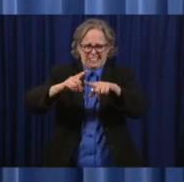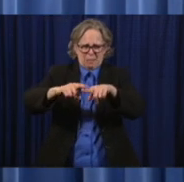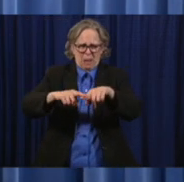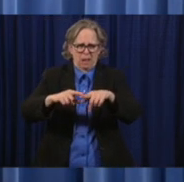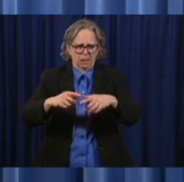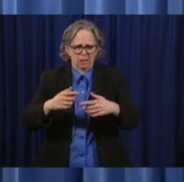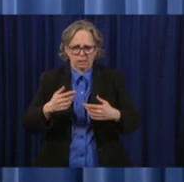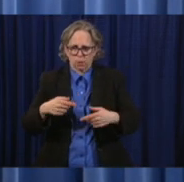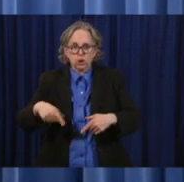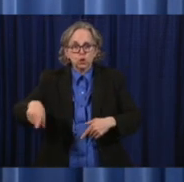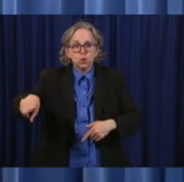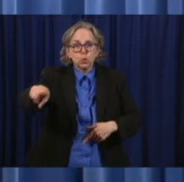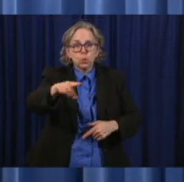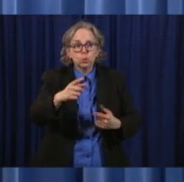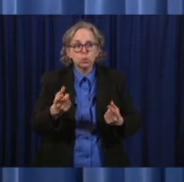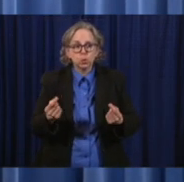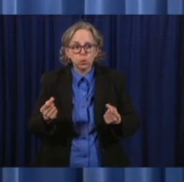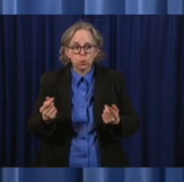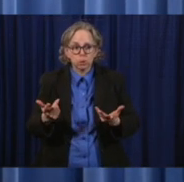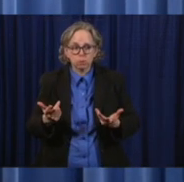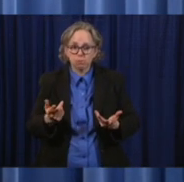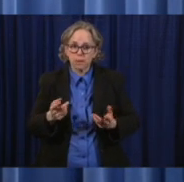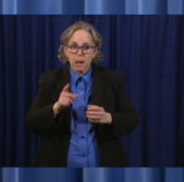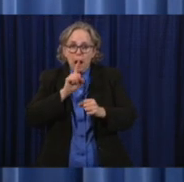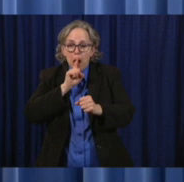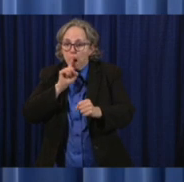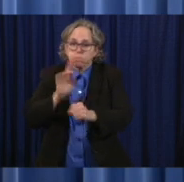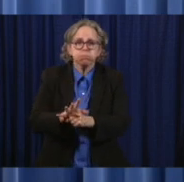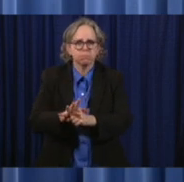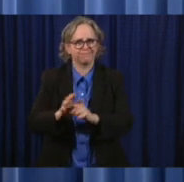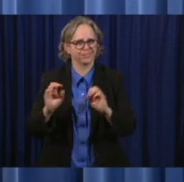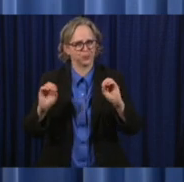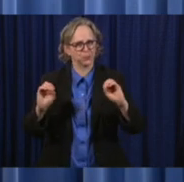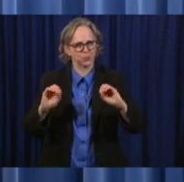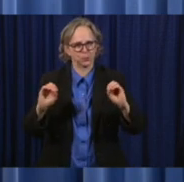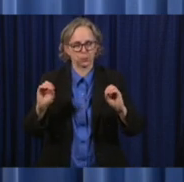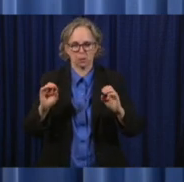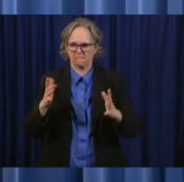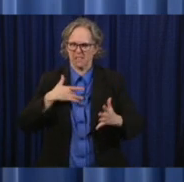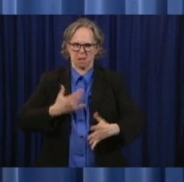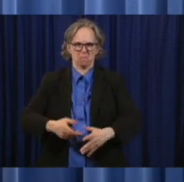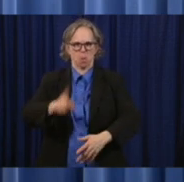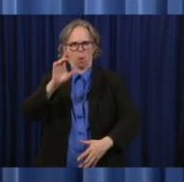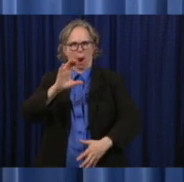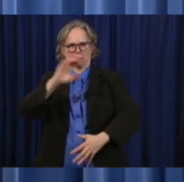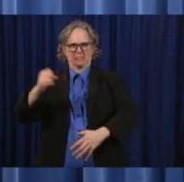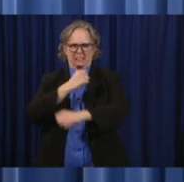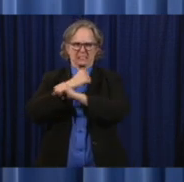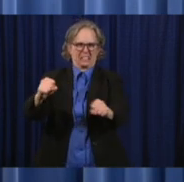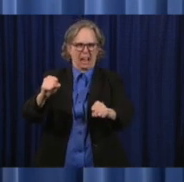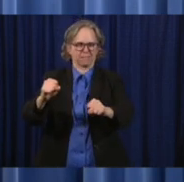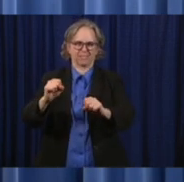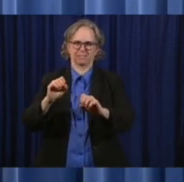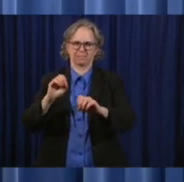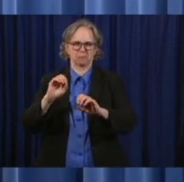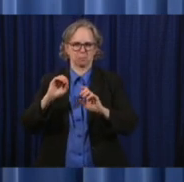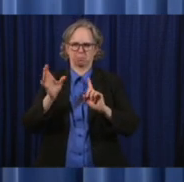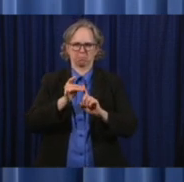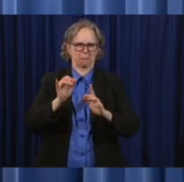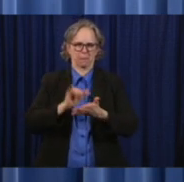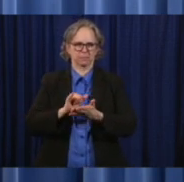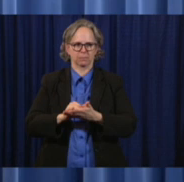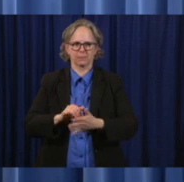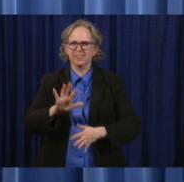There's no guarantee that it can stay out of anywhere in Ohio. So I can't give that assurance at